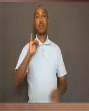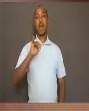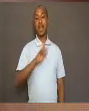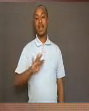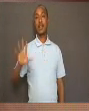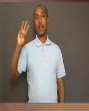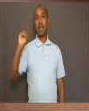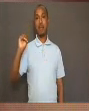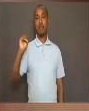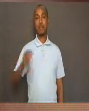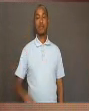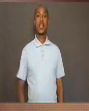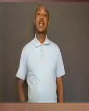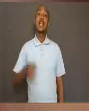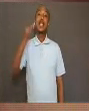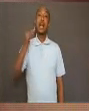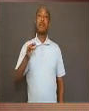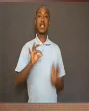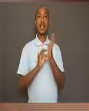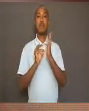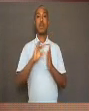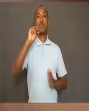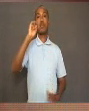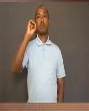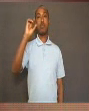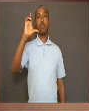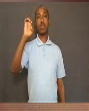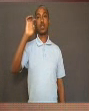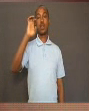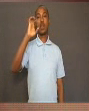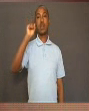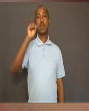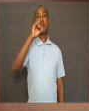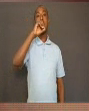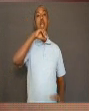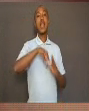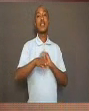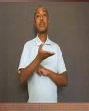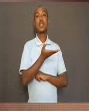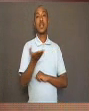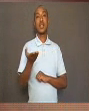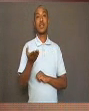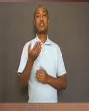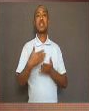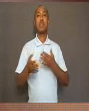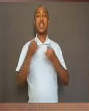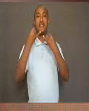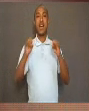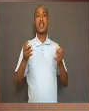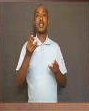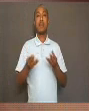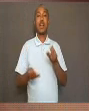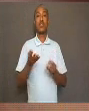In order to determine the number of moles in a substance, we can simply divide the mass of